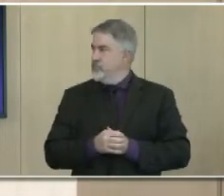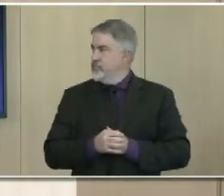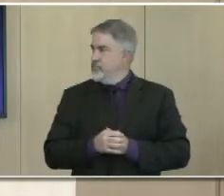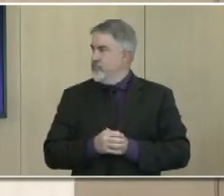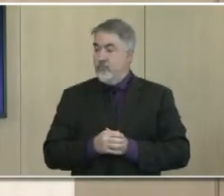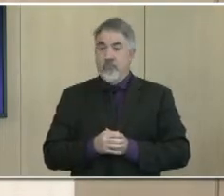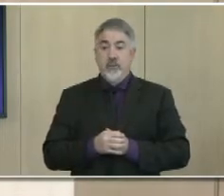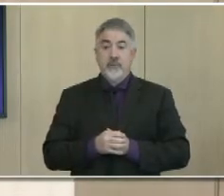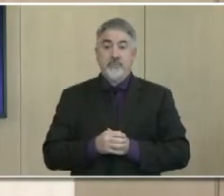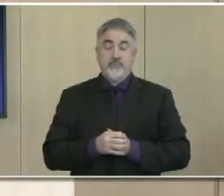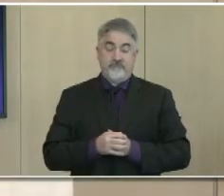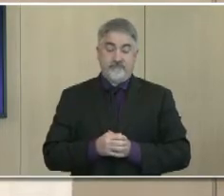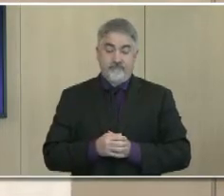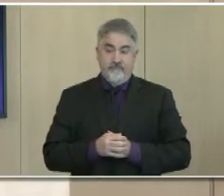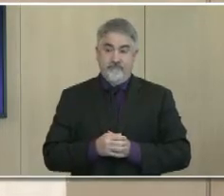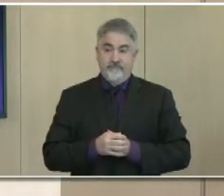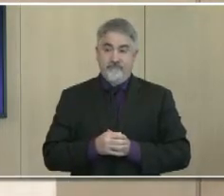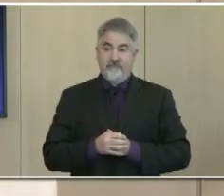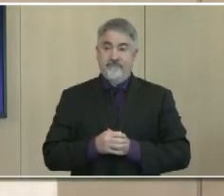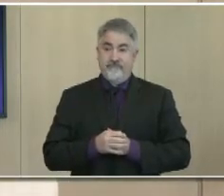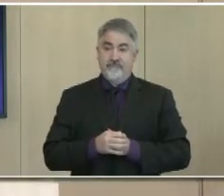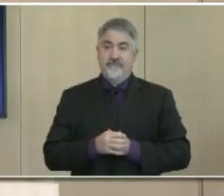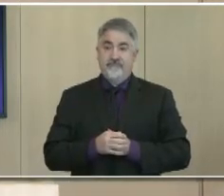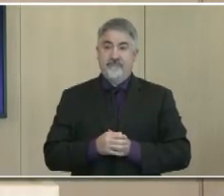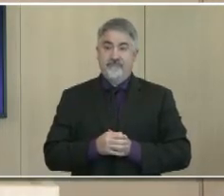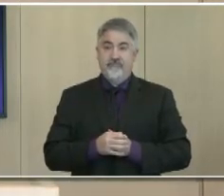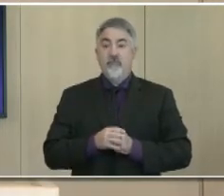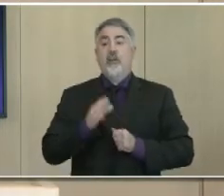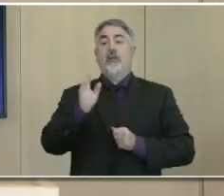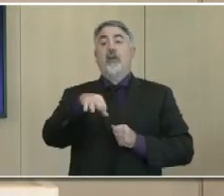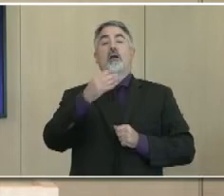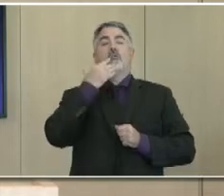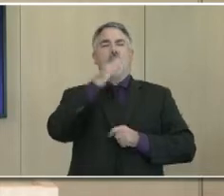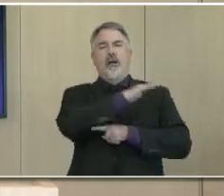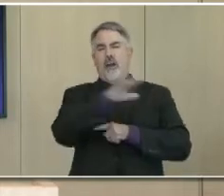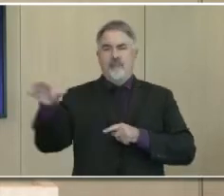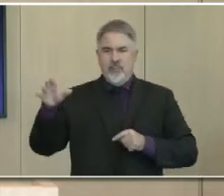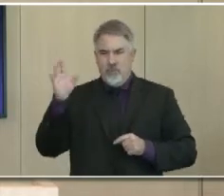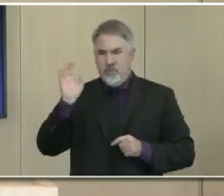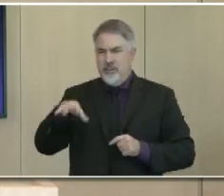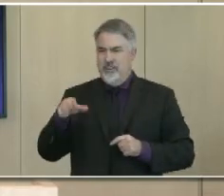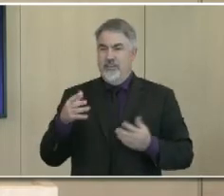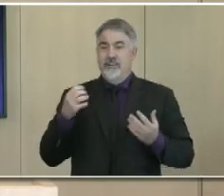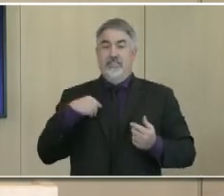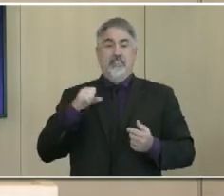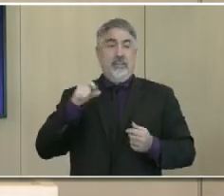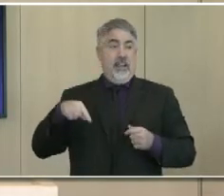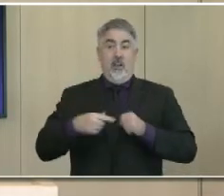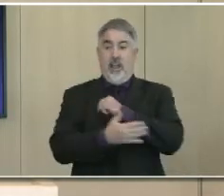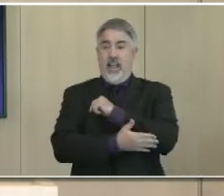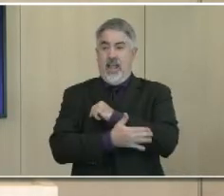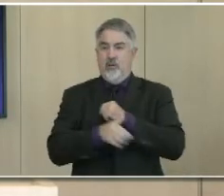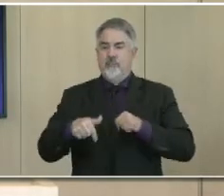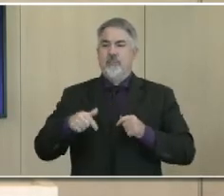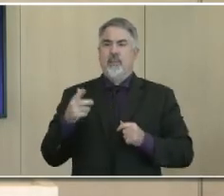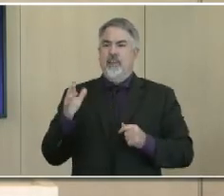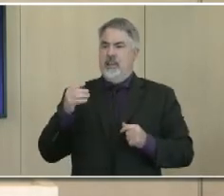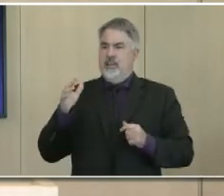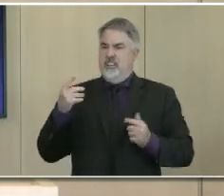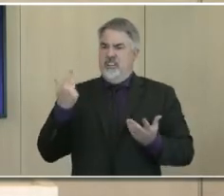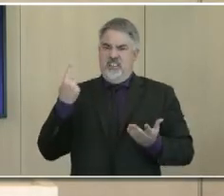Thank you, and good afternoon. Today, the County of San Diego passes 1,000 positive coronavirus